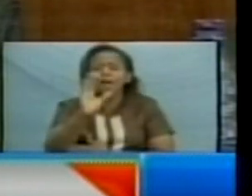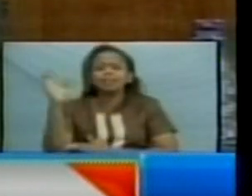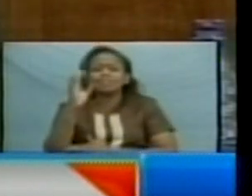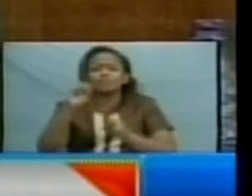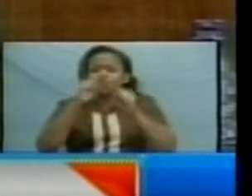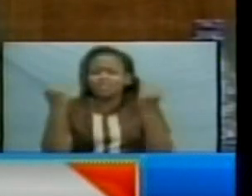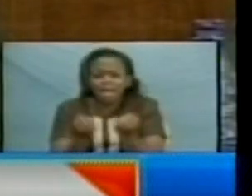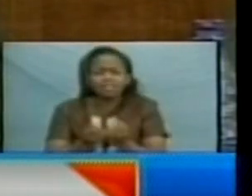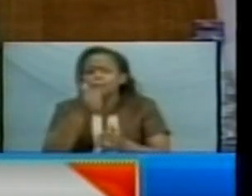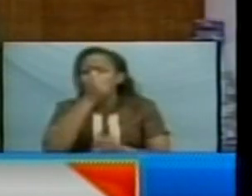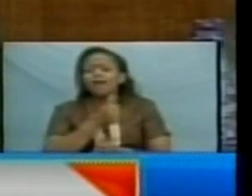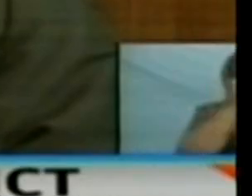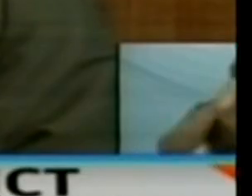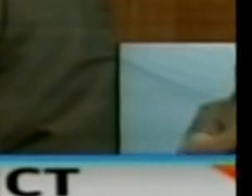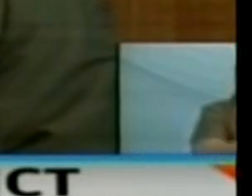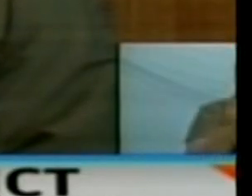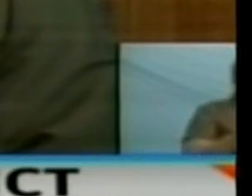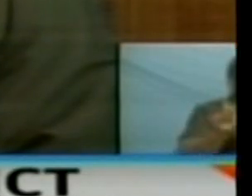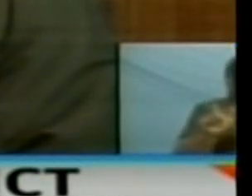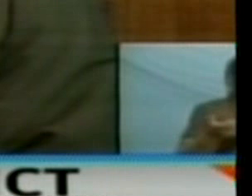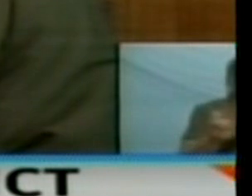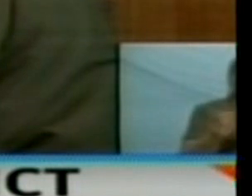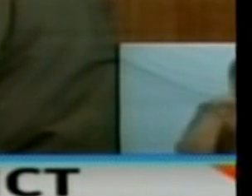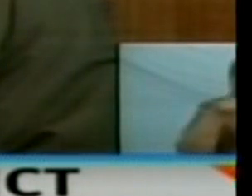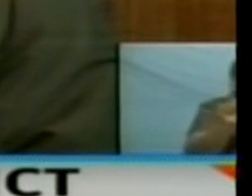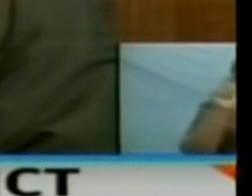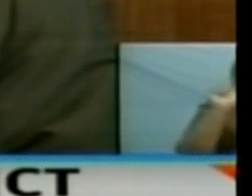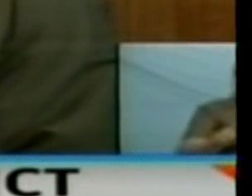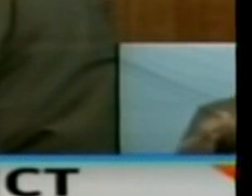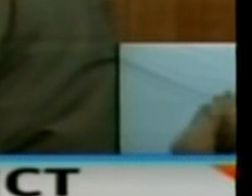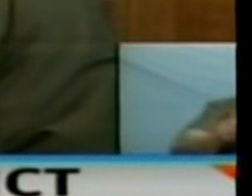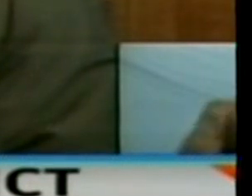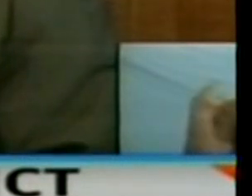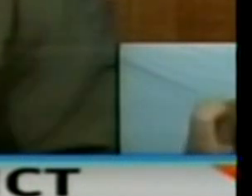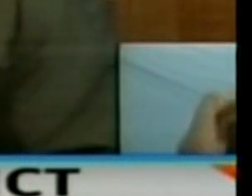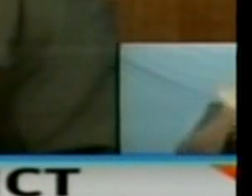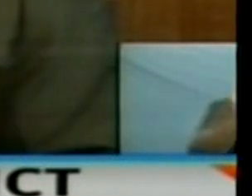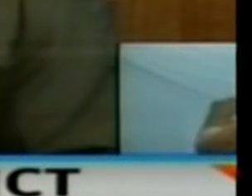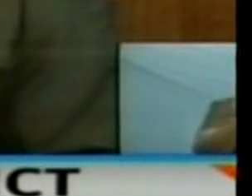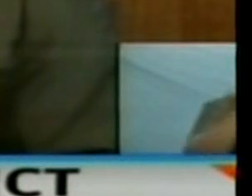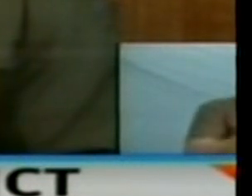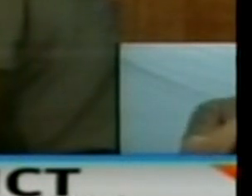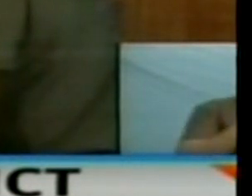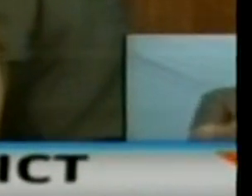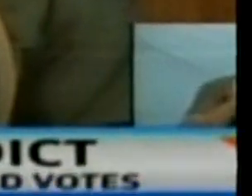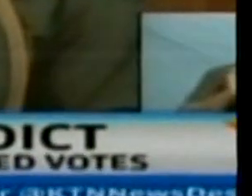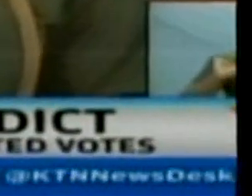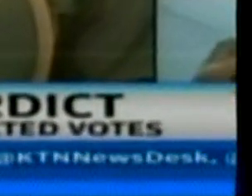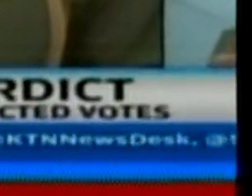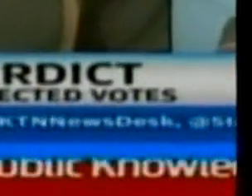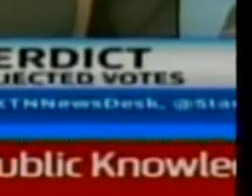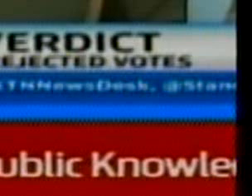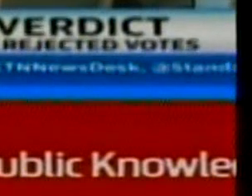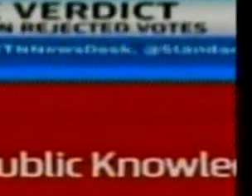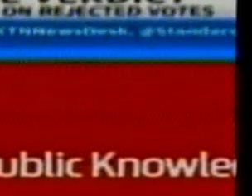sector, and the media to discharge theirs to ensure that the unity, peace, and sovereignty and the